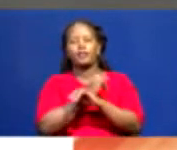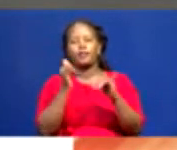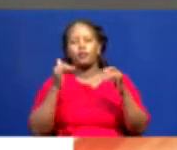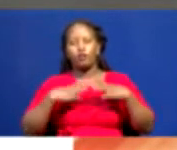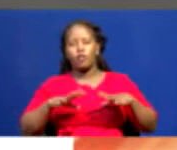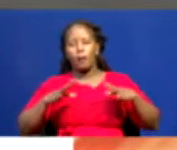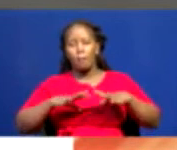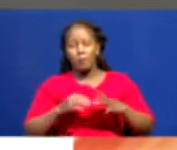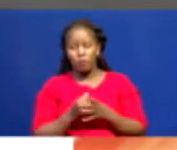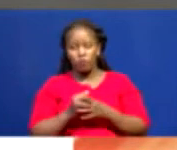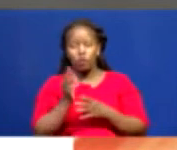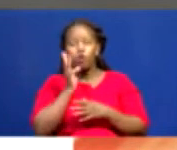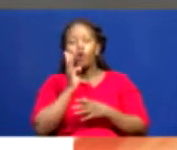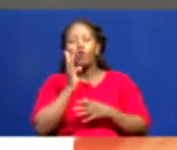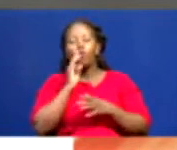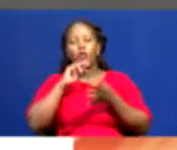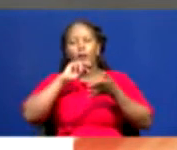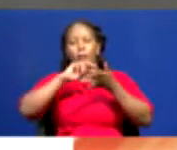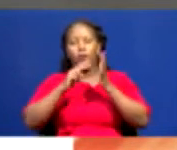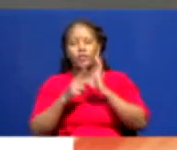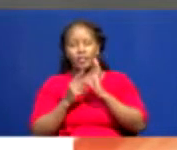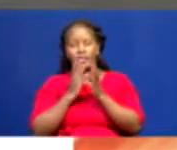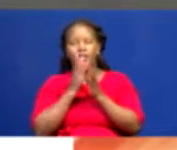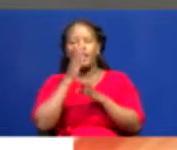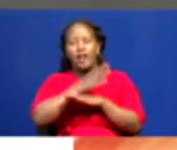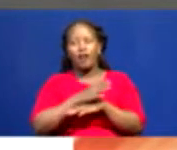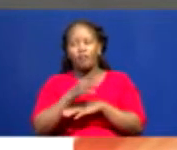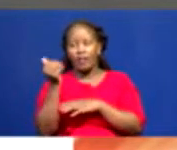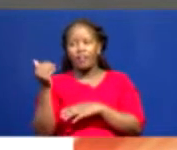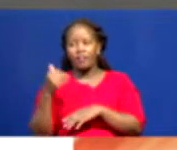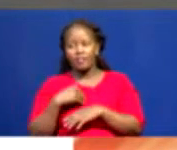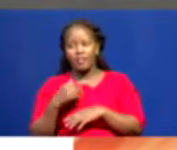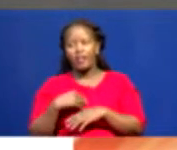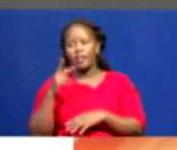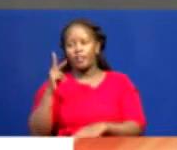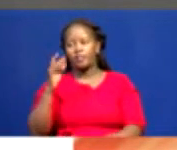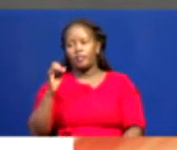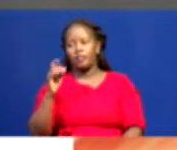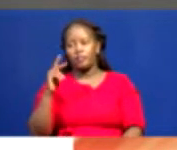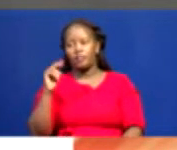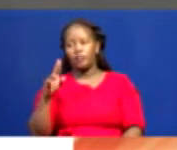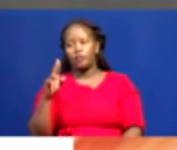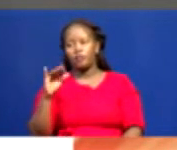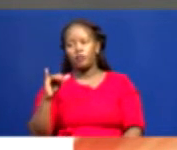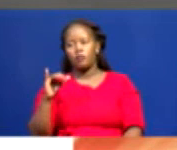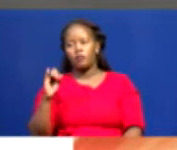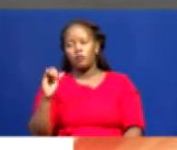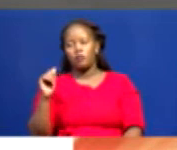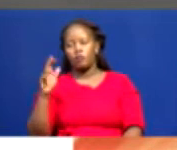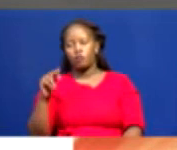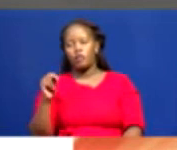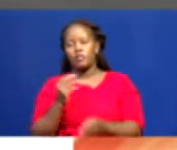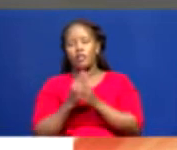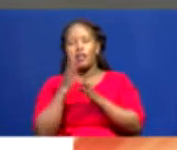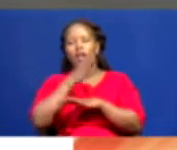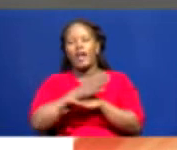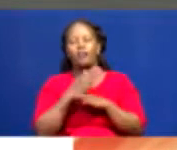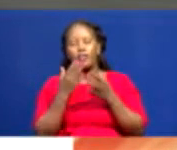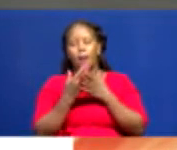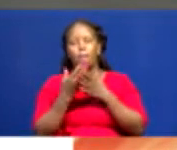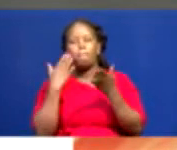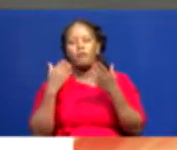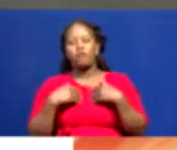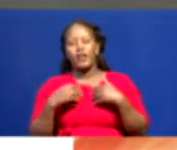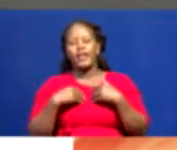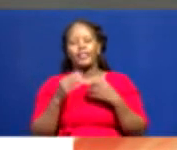The water project comes after Child Fund rebuilt the Kikui and Primary School on high ground after it was submerged